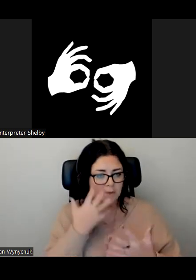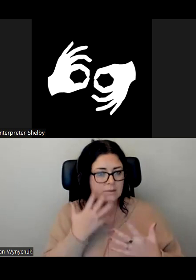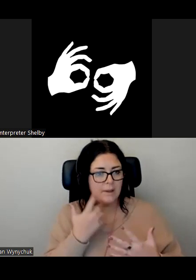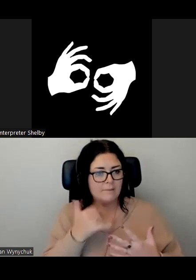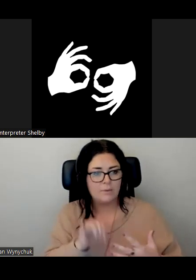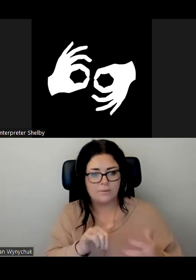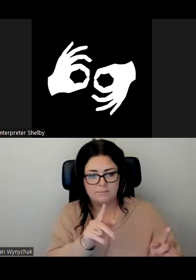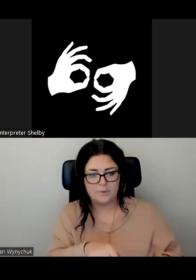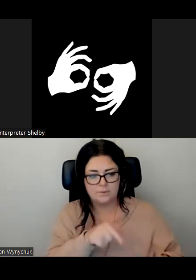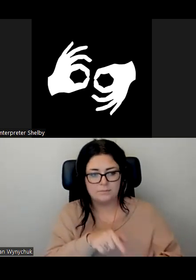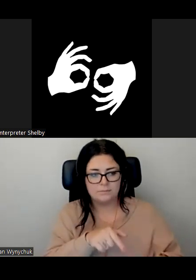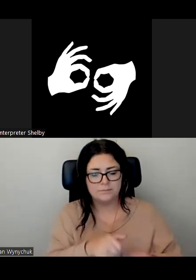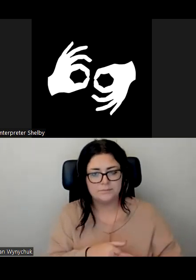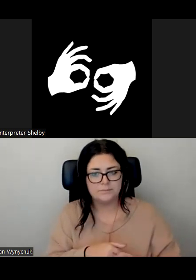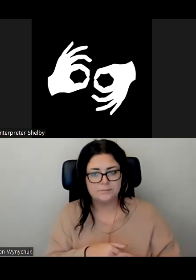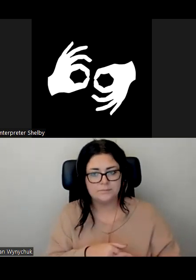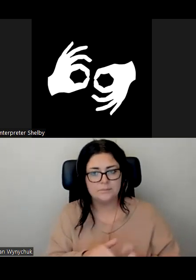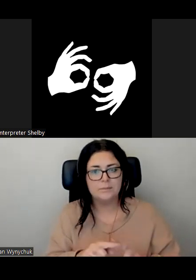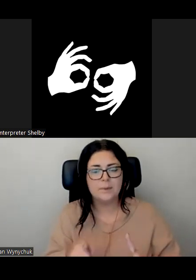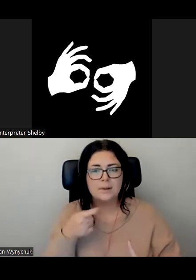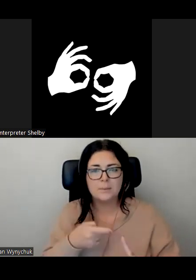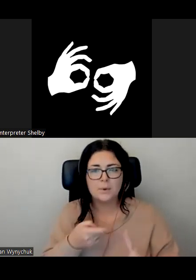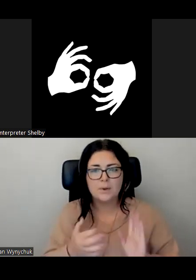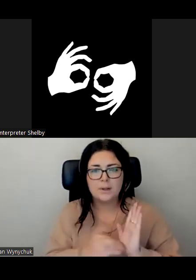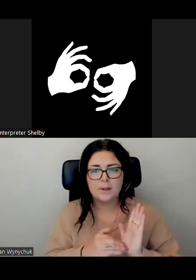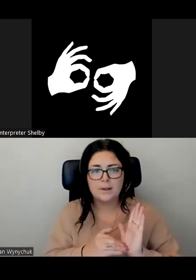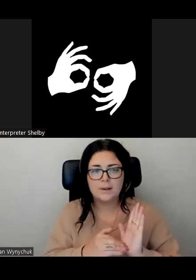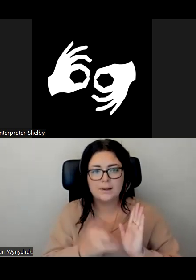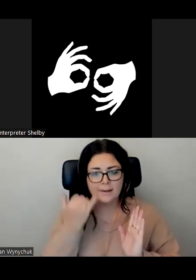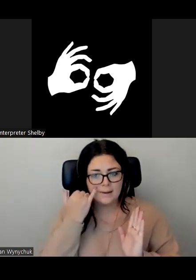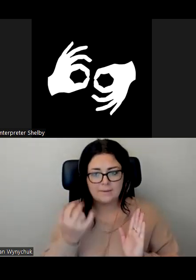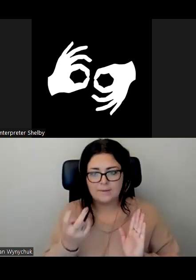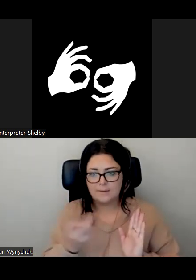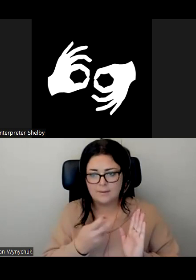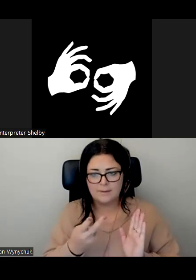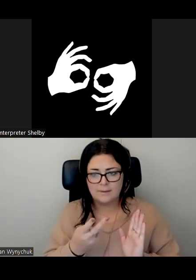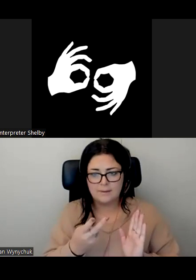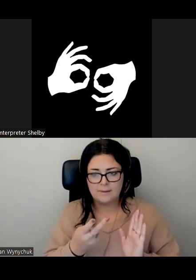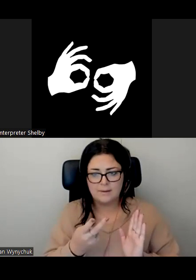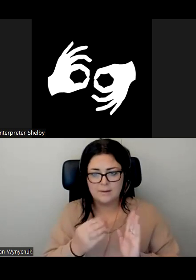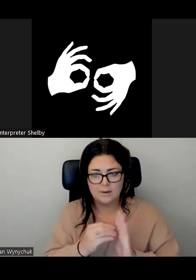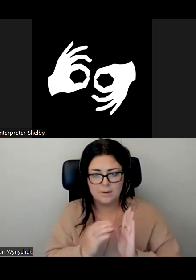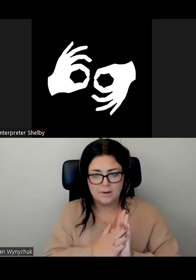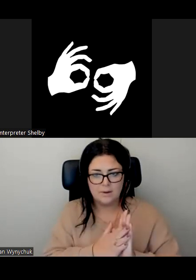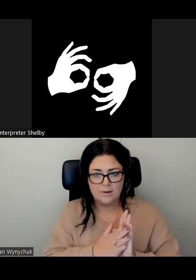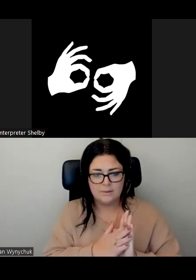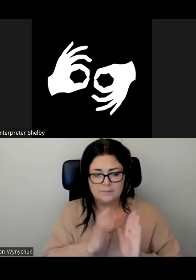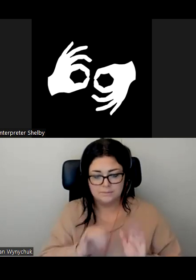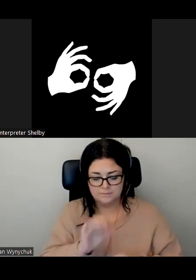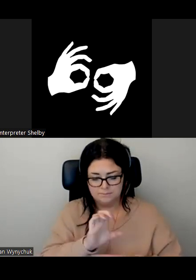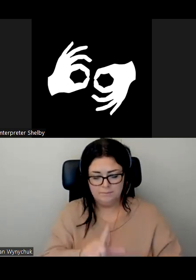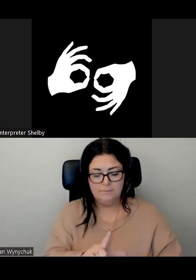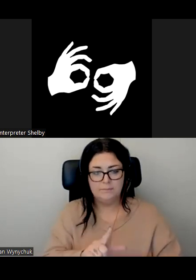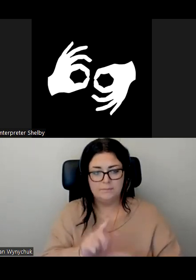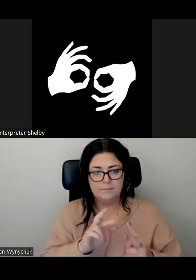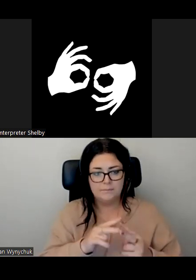him. But the bottom line is that if they had put in there that he was the common law partner and